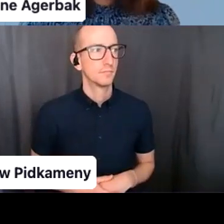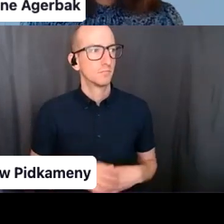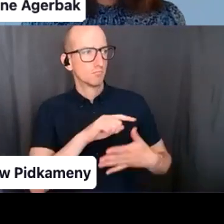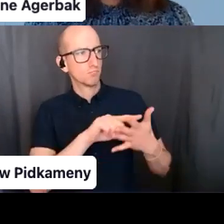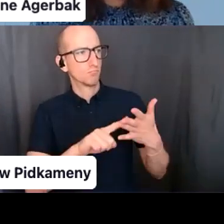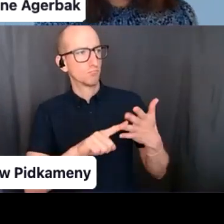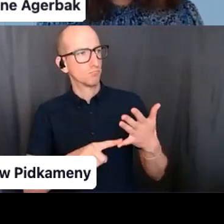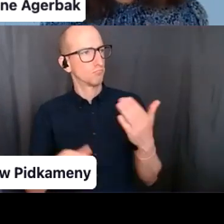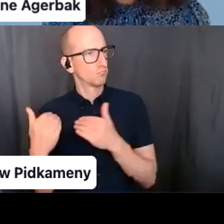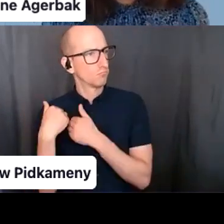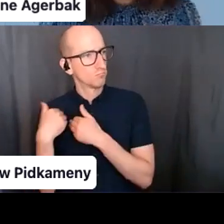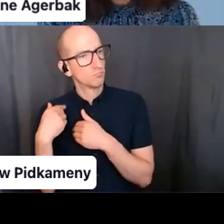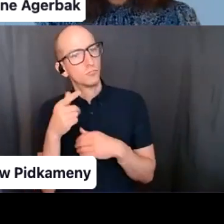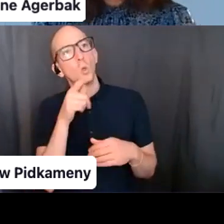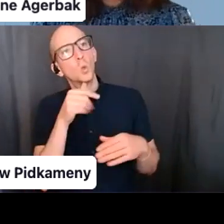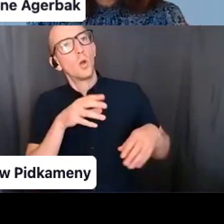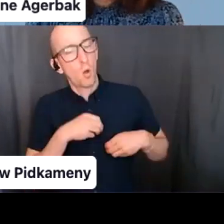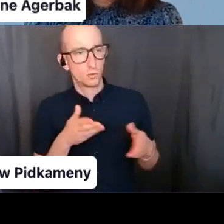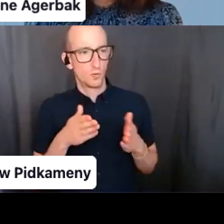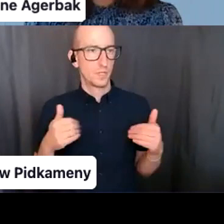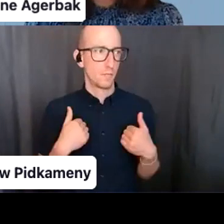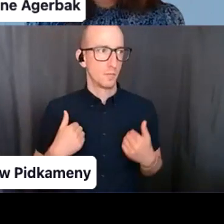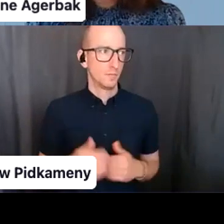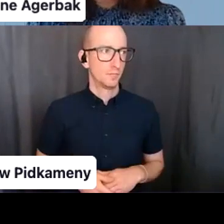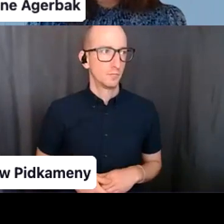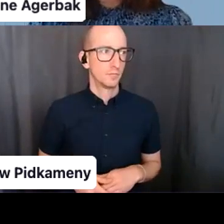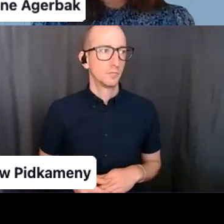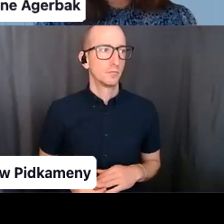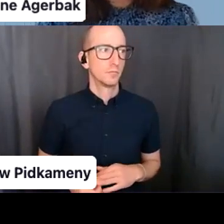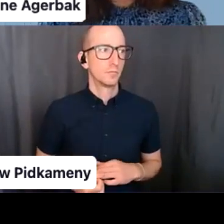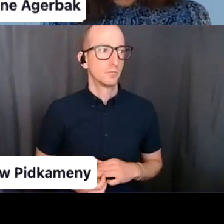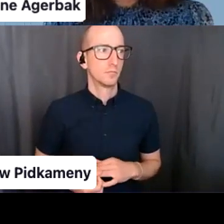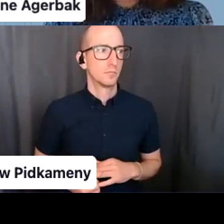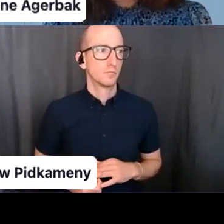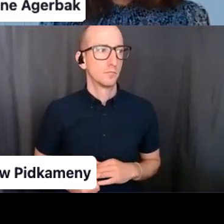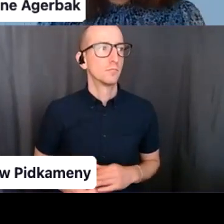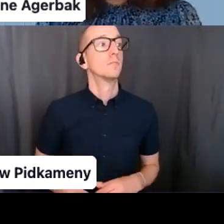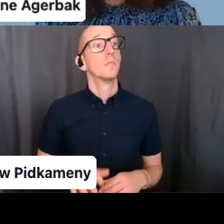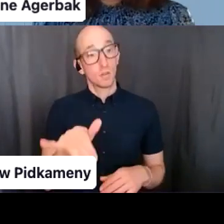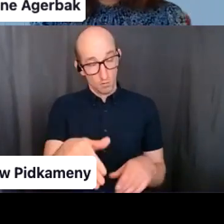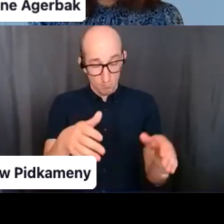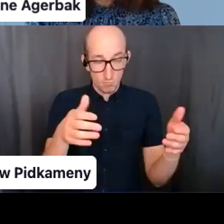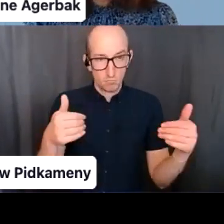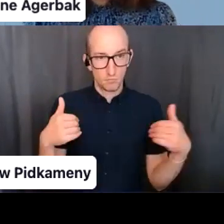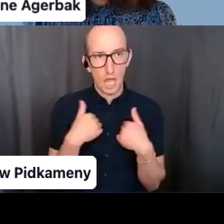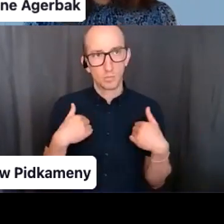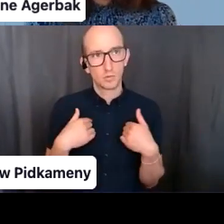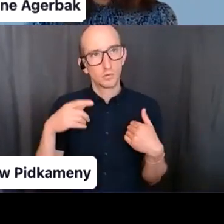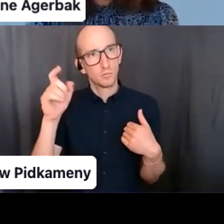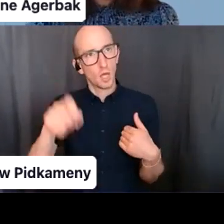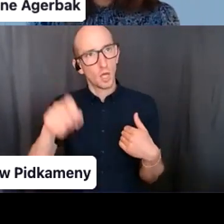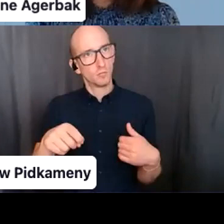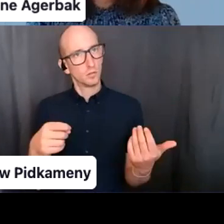is housebroken and that it doesn't pose a legitimate direct threat to the health and safety of other people.